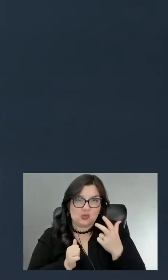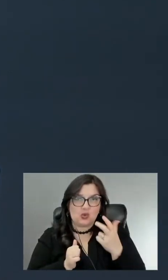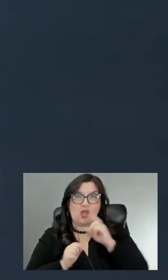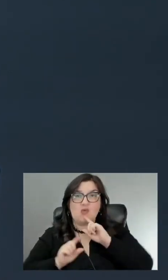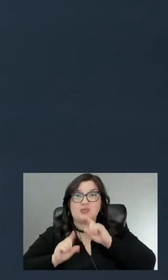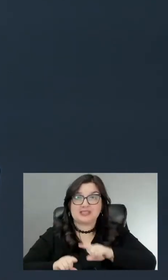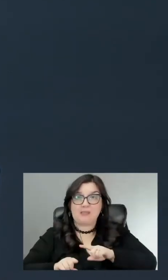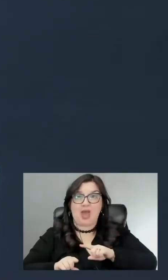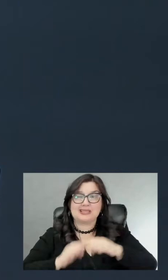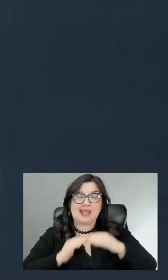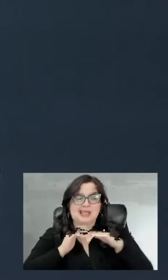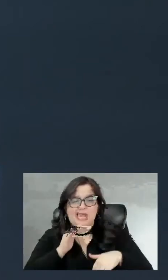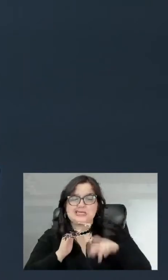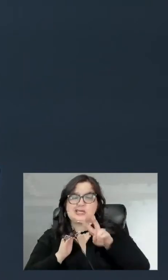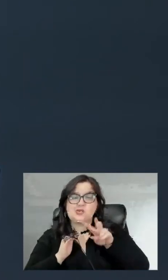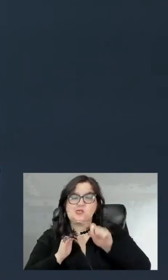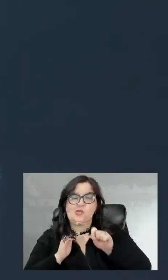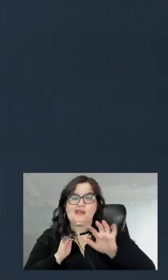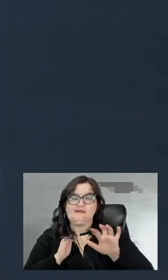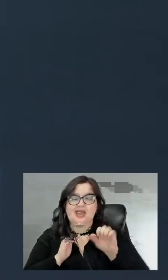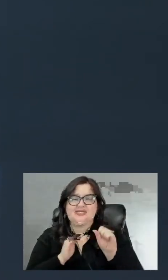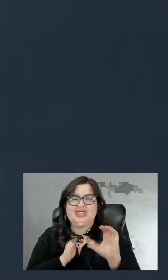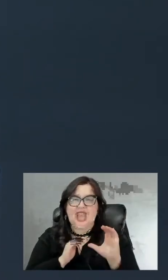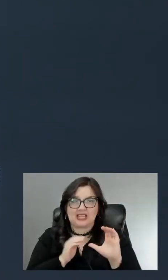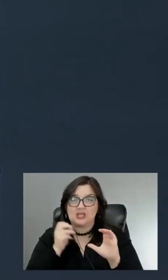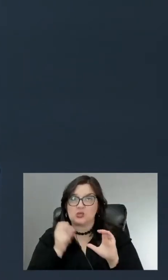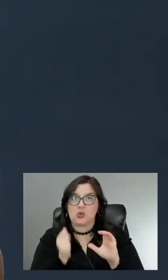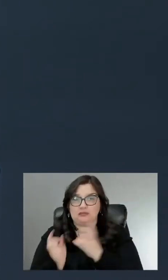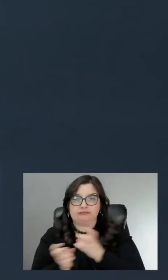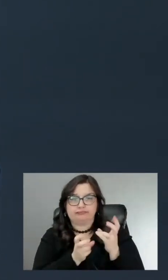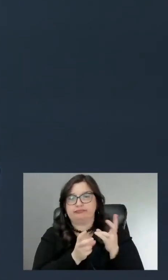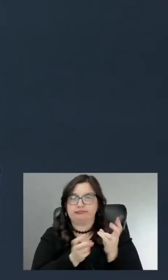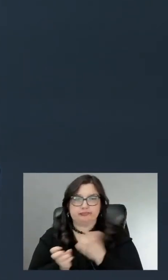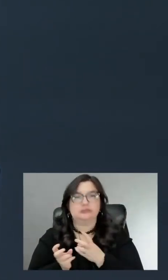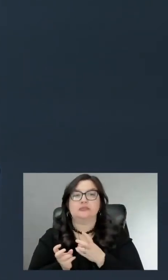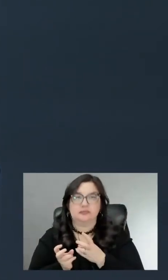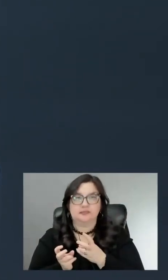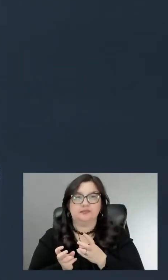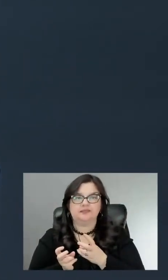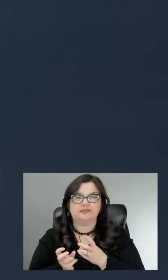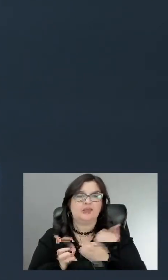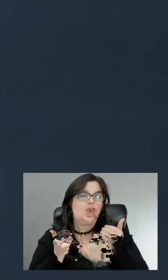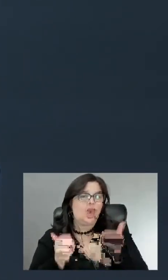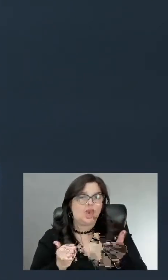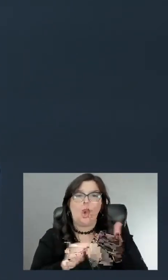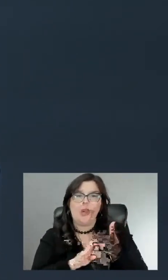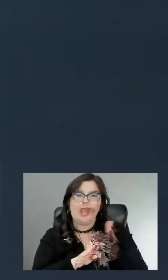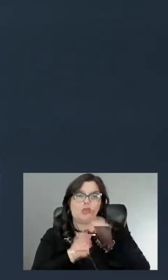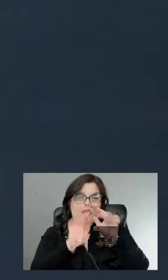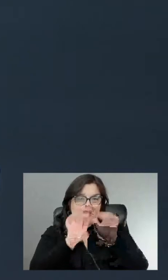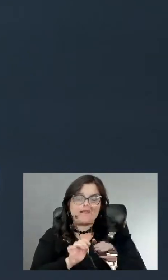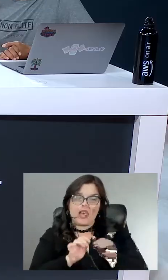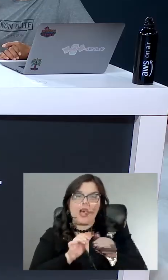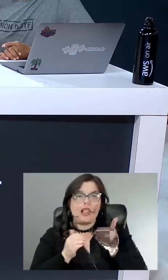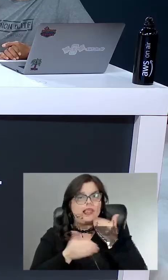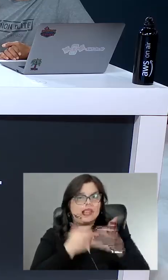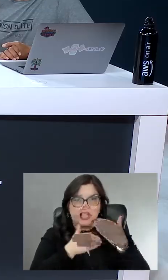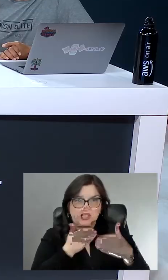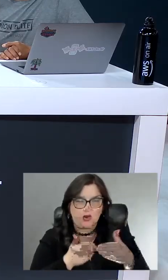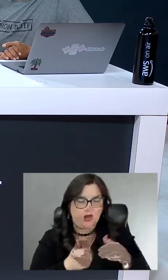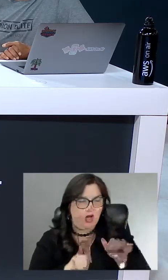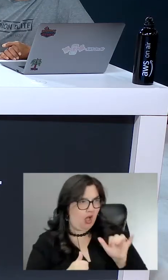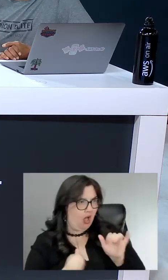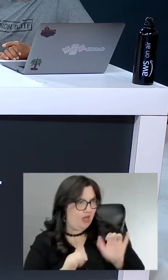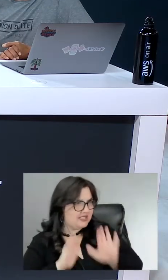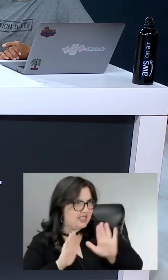seconds. Oh, wow. So it's like quick in, you get the extraction, you can pre-fill the forms and get going. That is awesome. Are you going to show it to